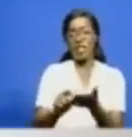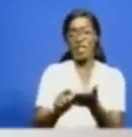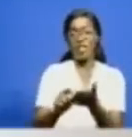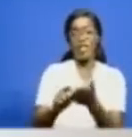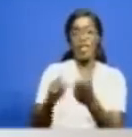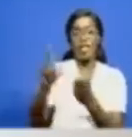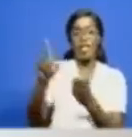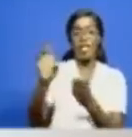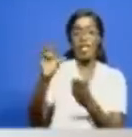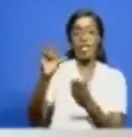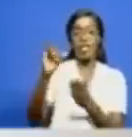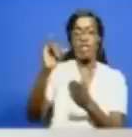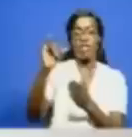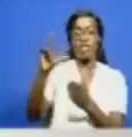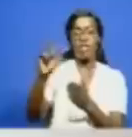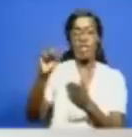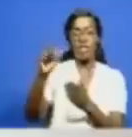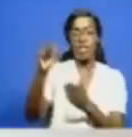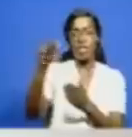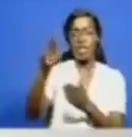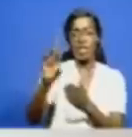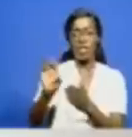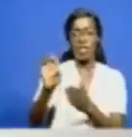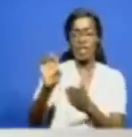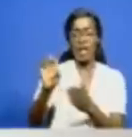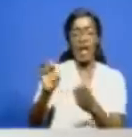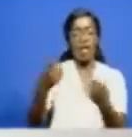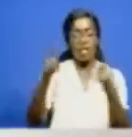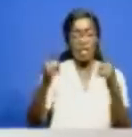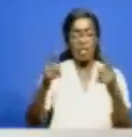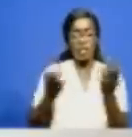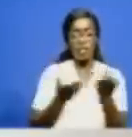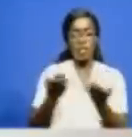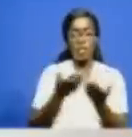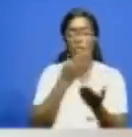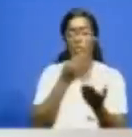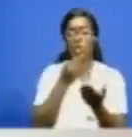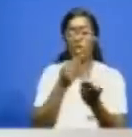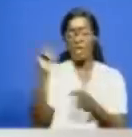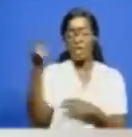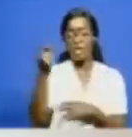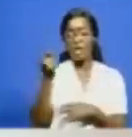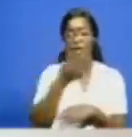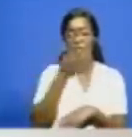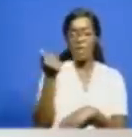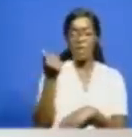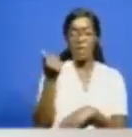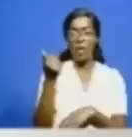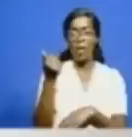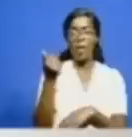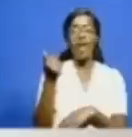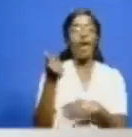legislator of consequence, prominent businessman. And Kenya is undoubtedly better off for having